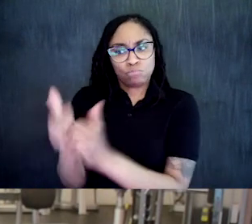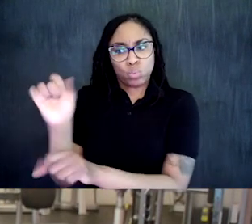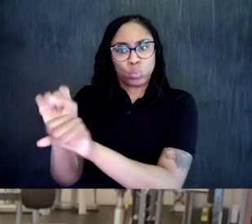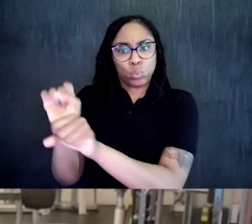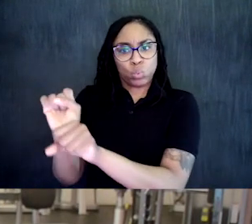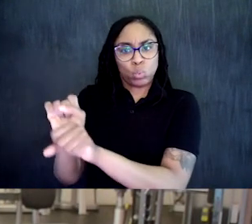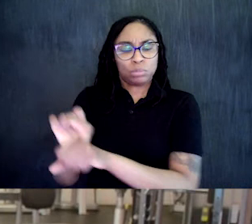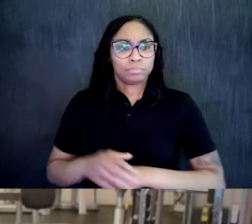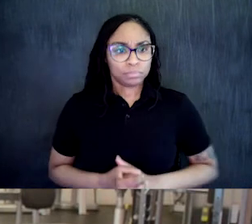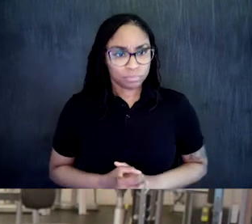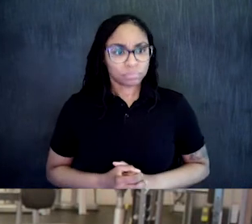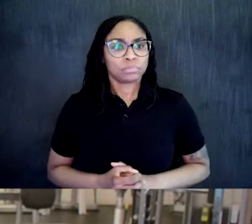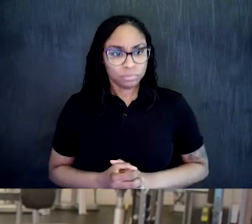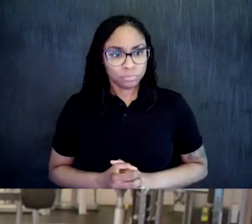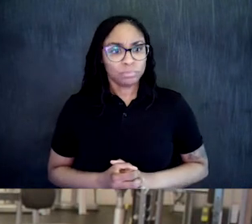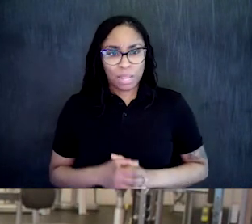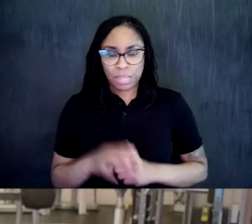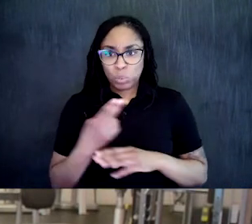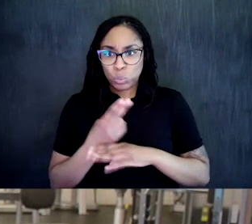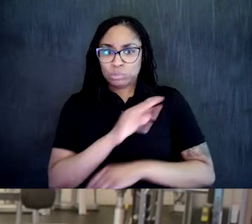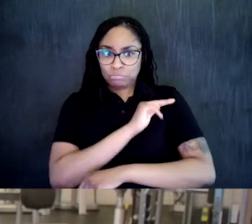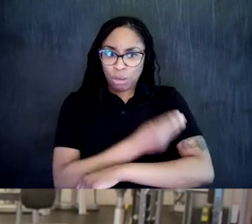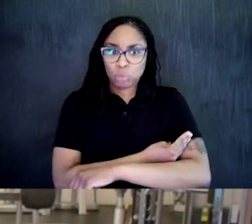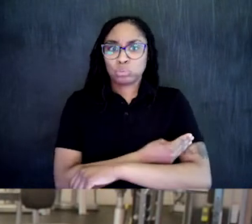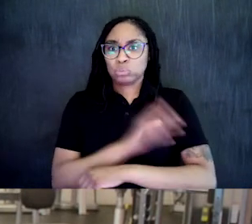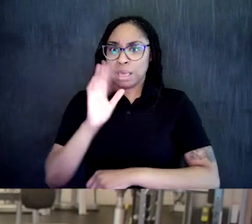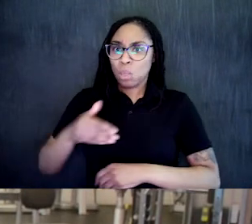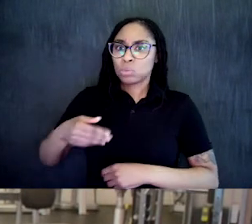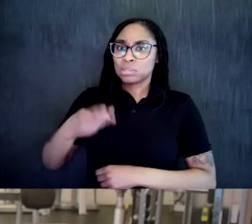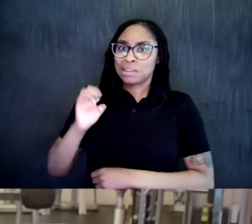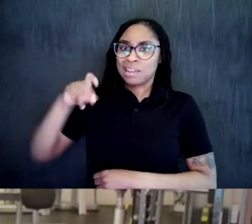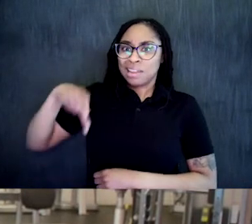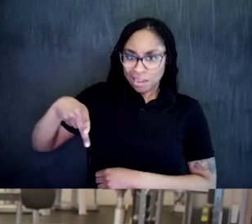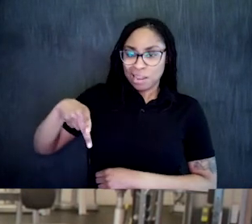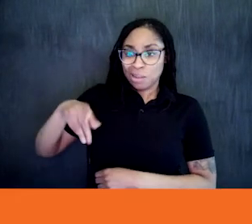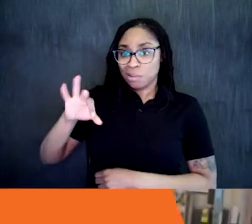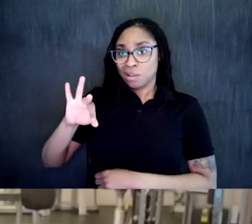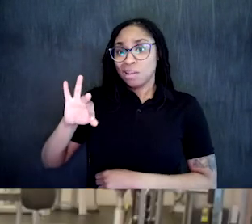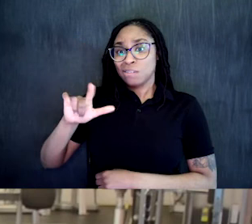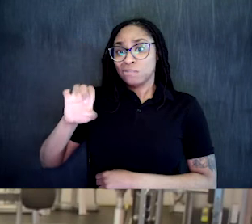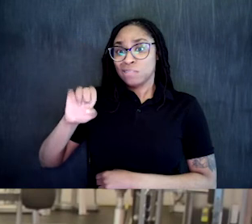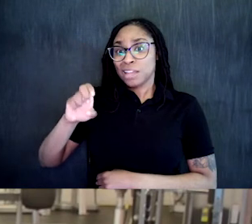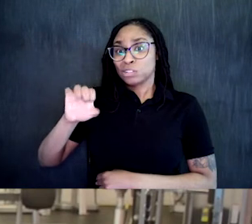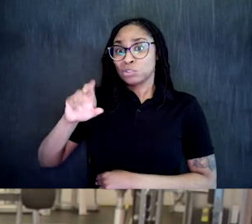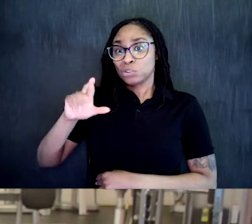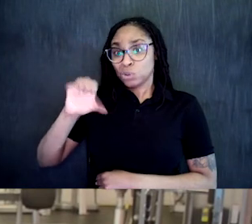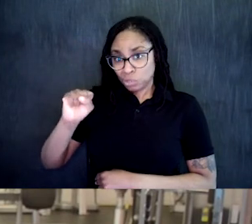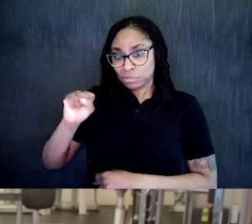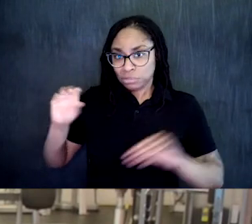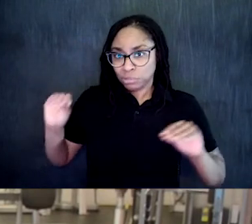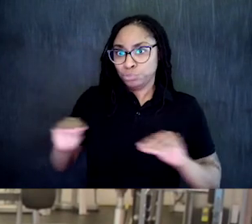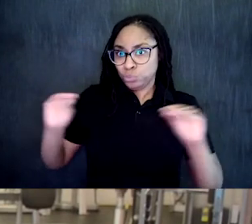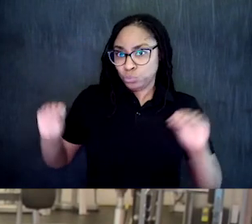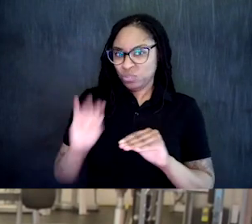Last 2. Last 1. Good. And relax. All right, for this next one,